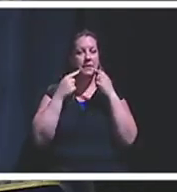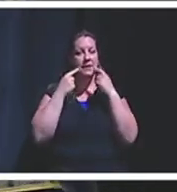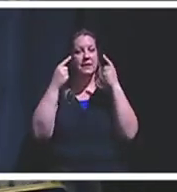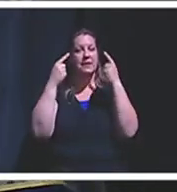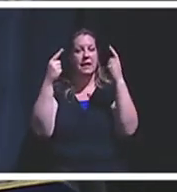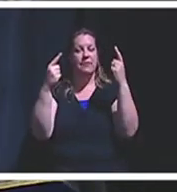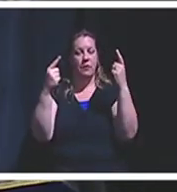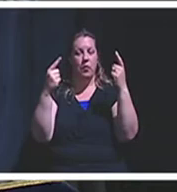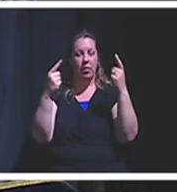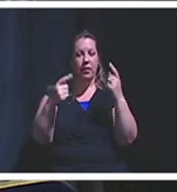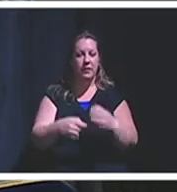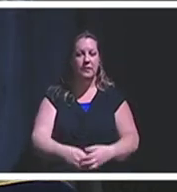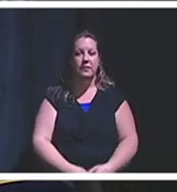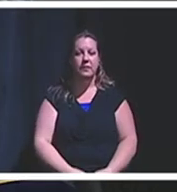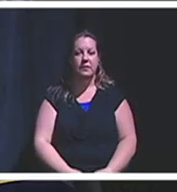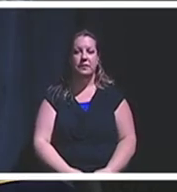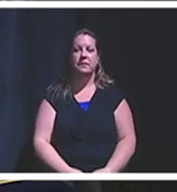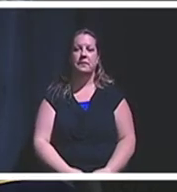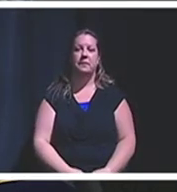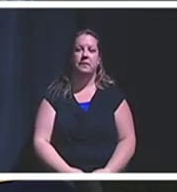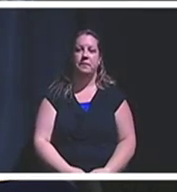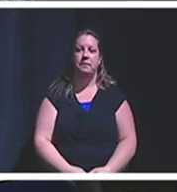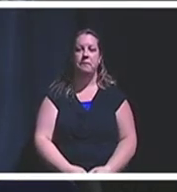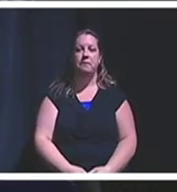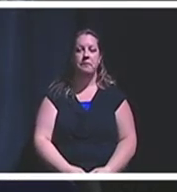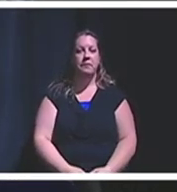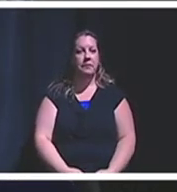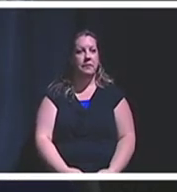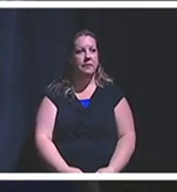and productive adults.